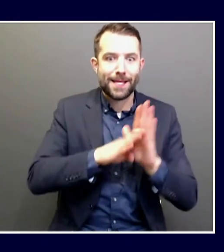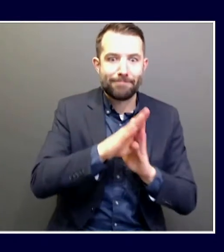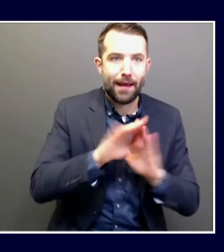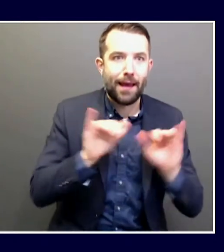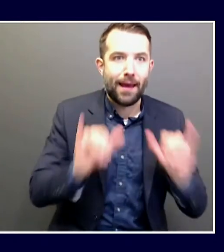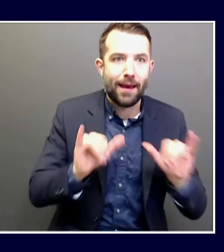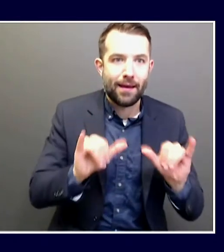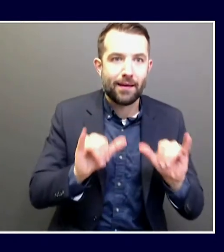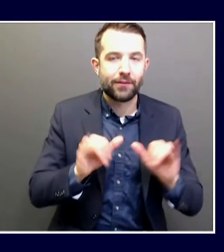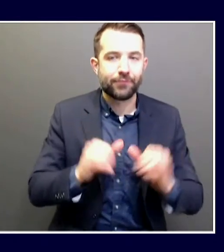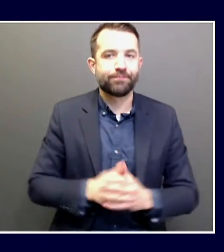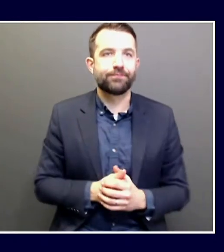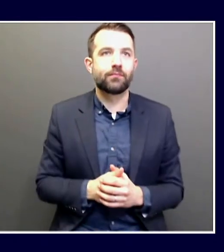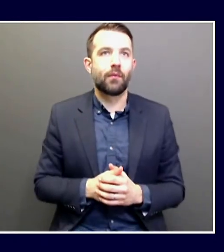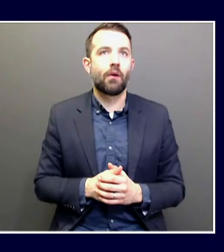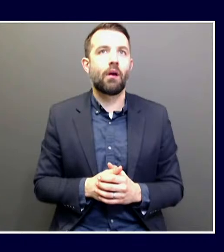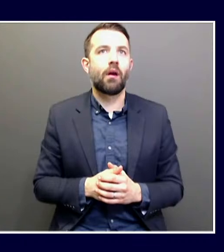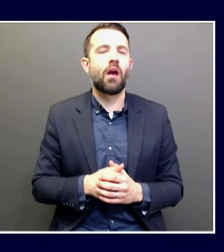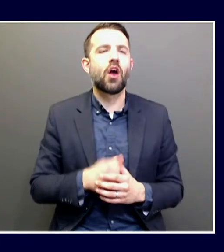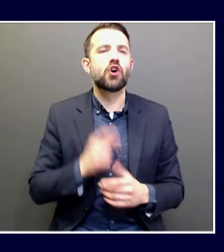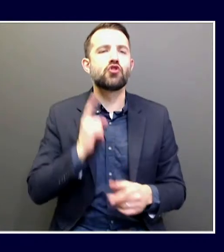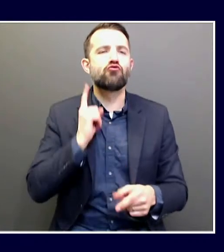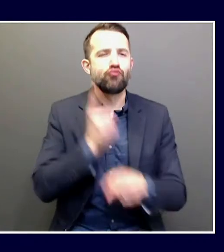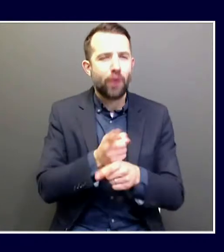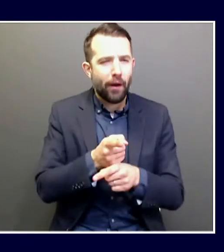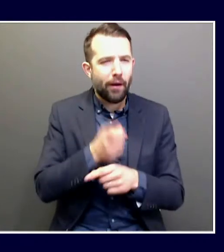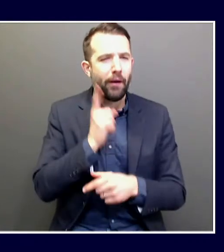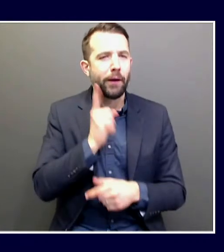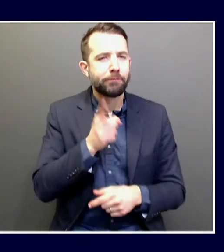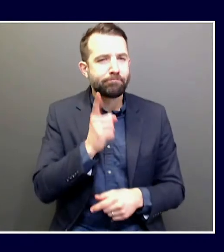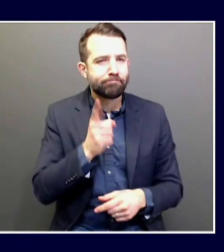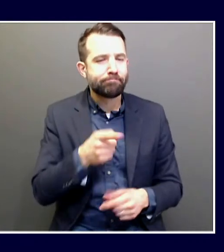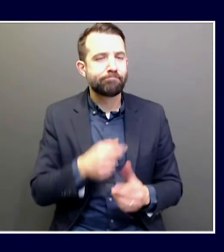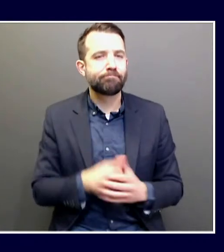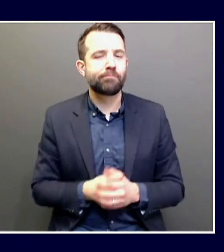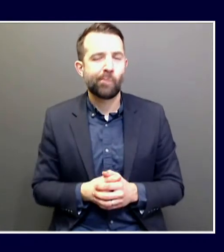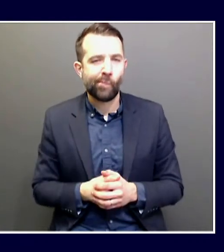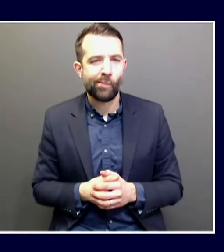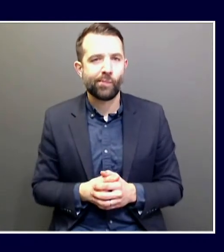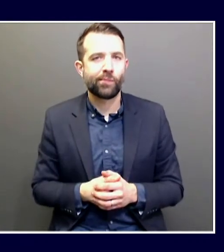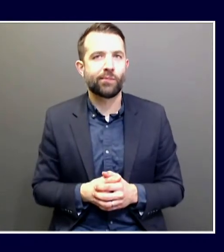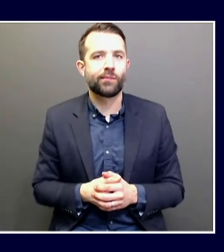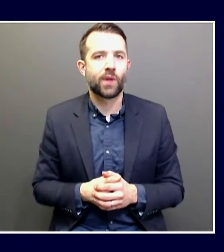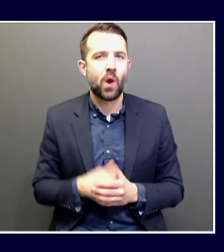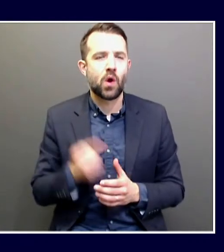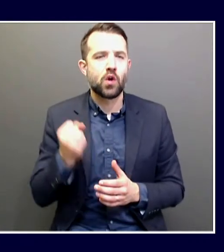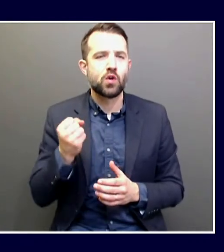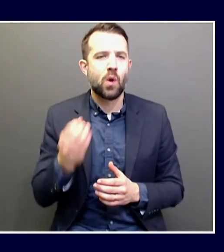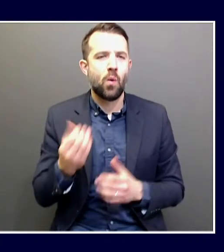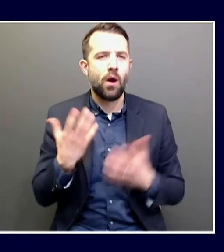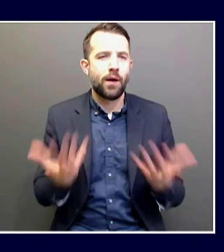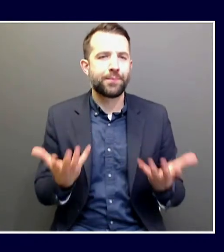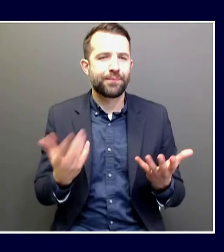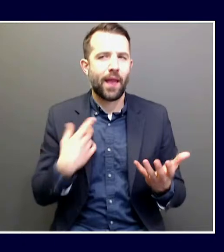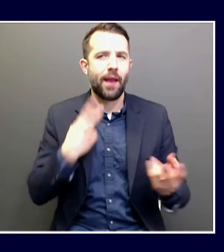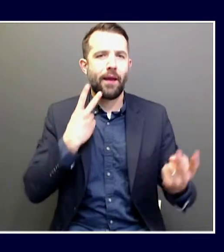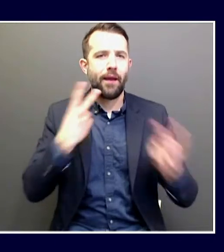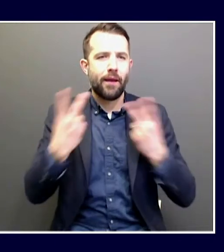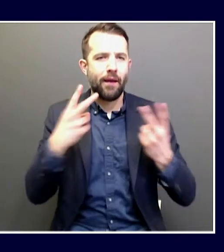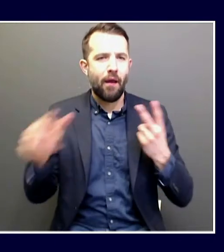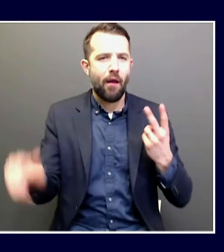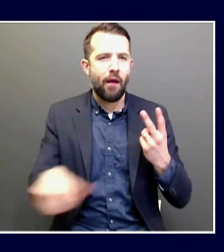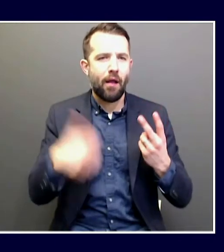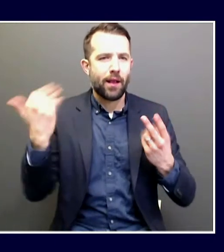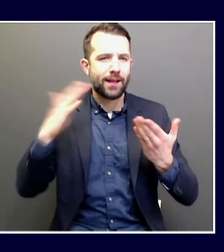Right. So we've seen in other cities and states,